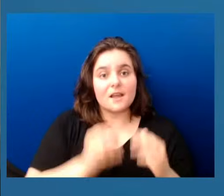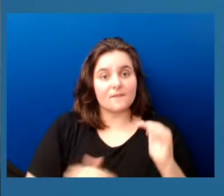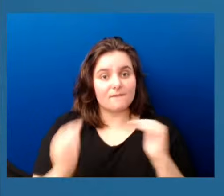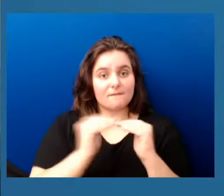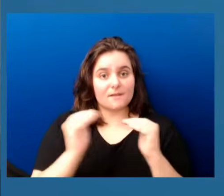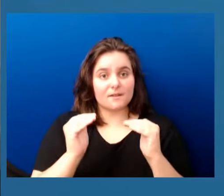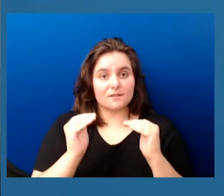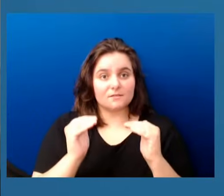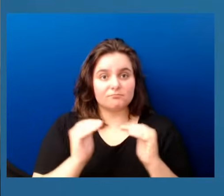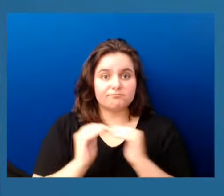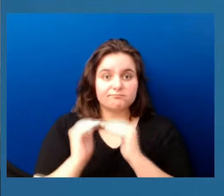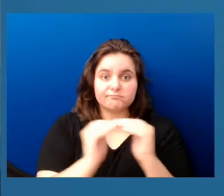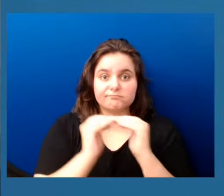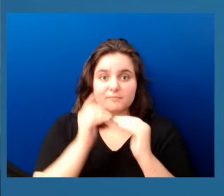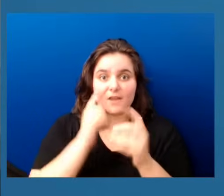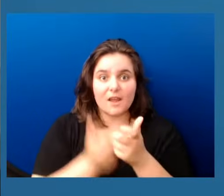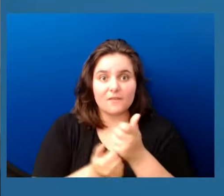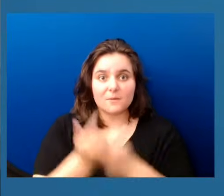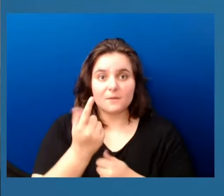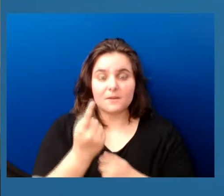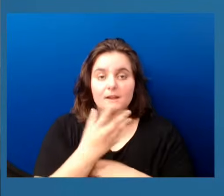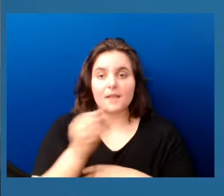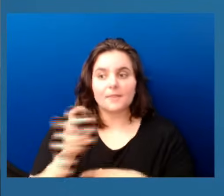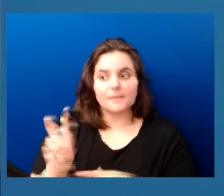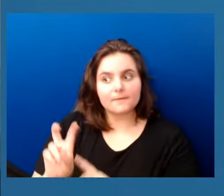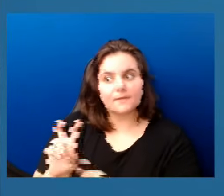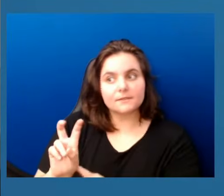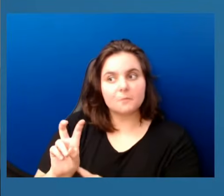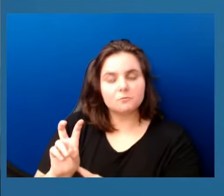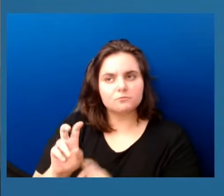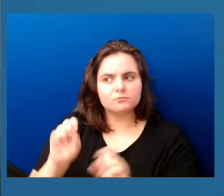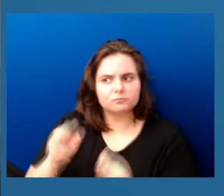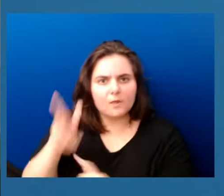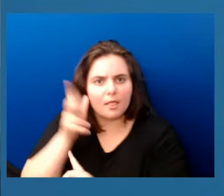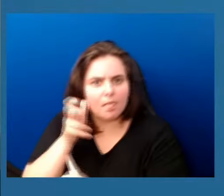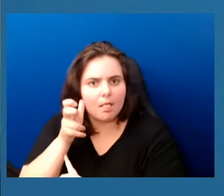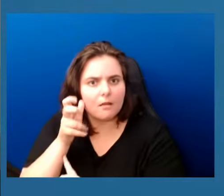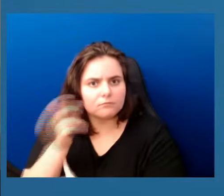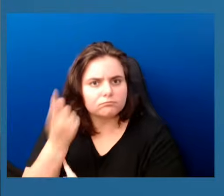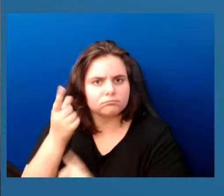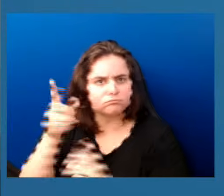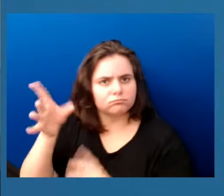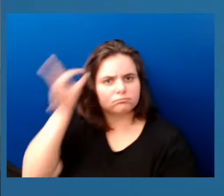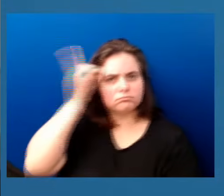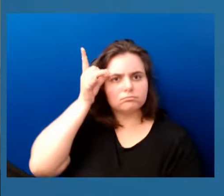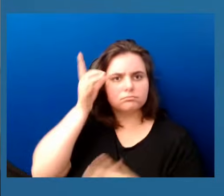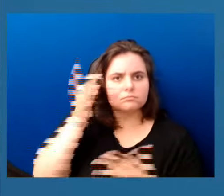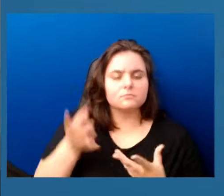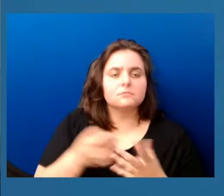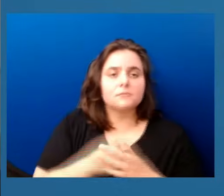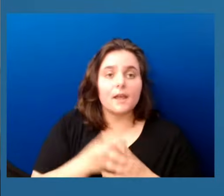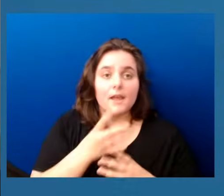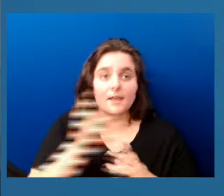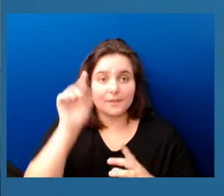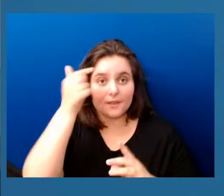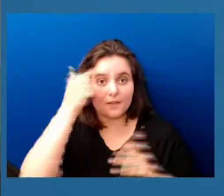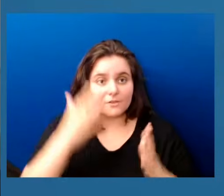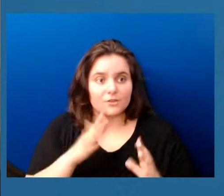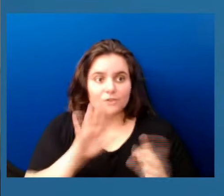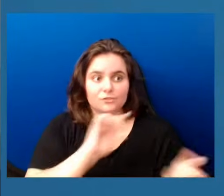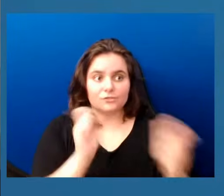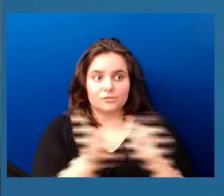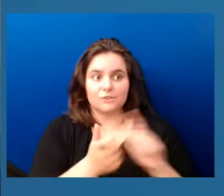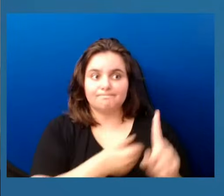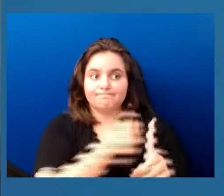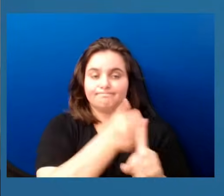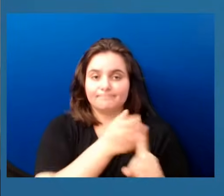victims are in fact heard. And with Governor Hochul's changes to the discovery laws, as articulated, New